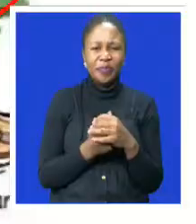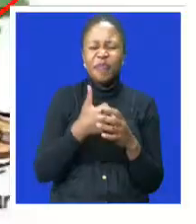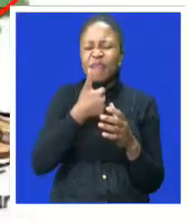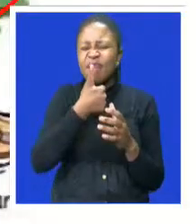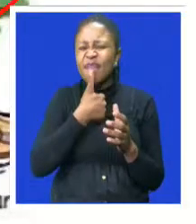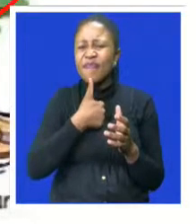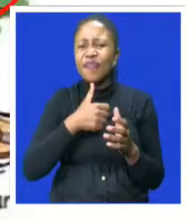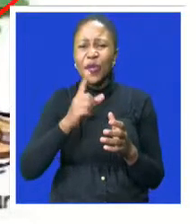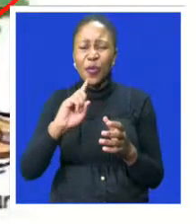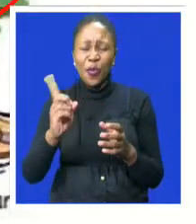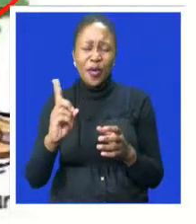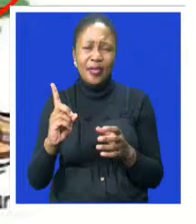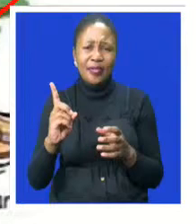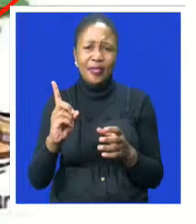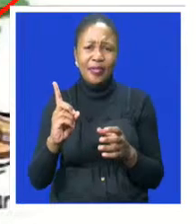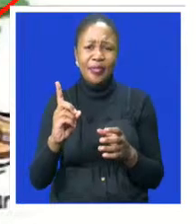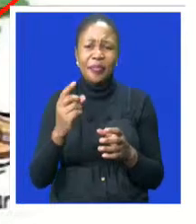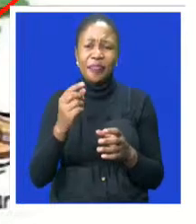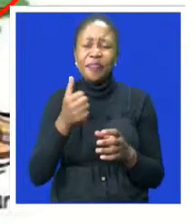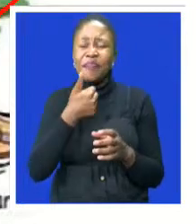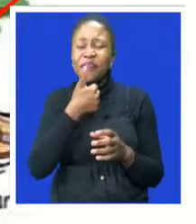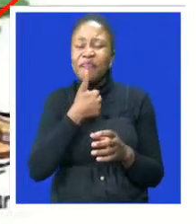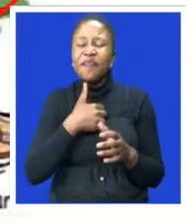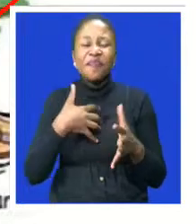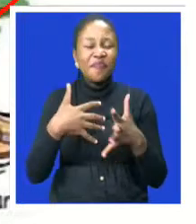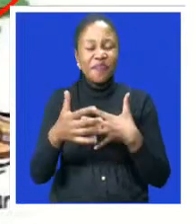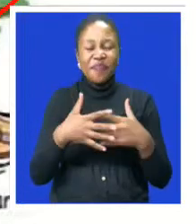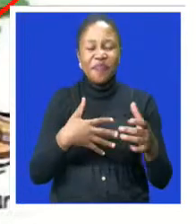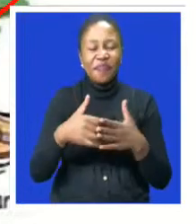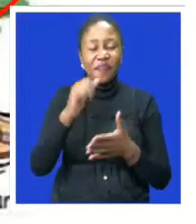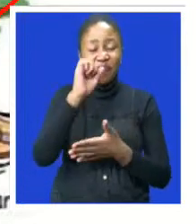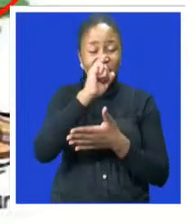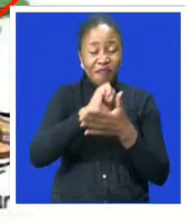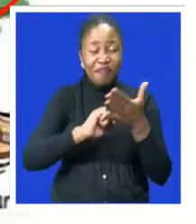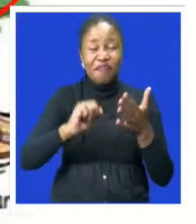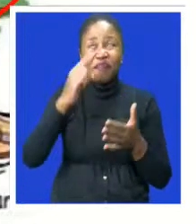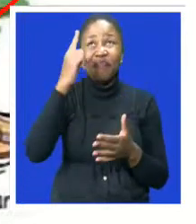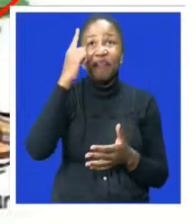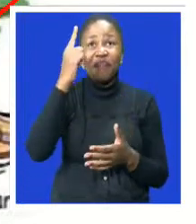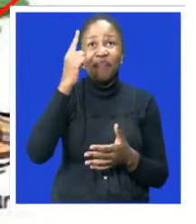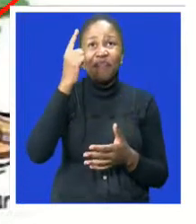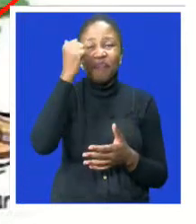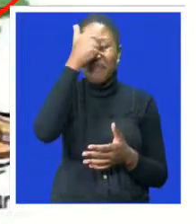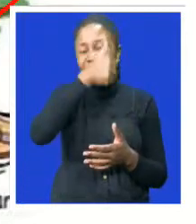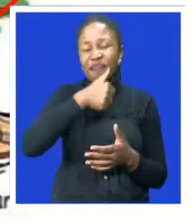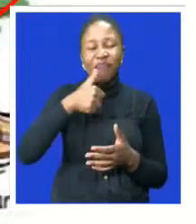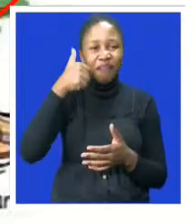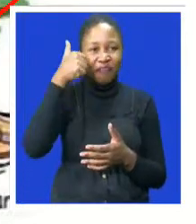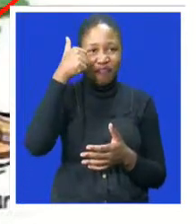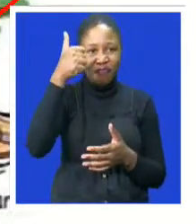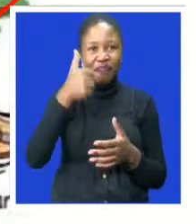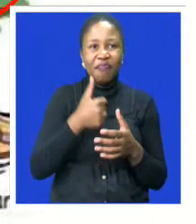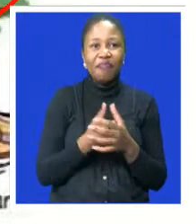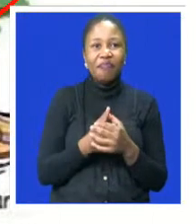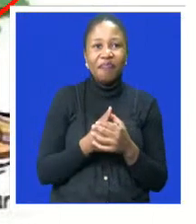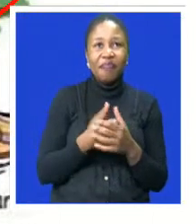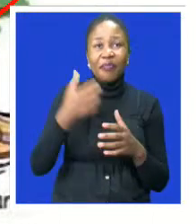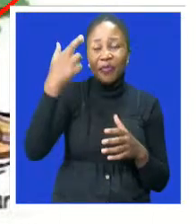were made by God. So a plant was made by God. So they